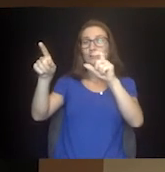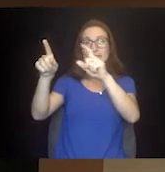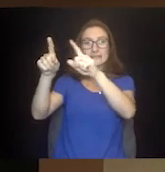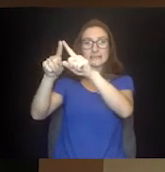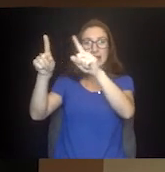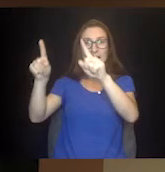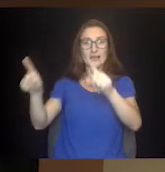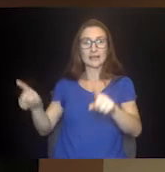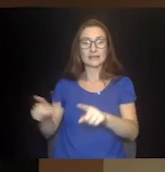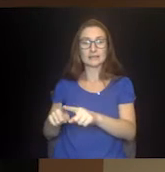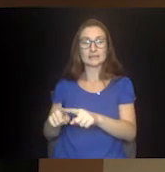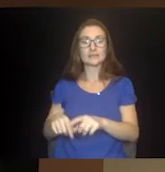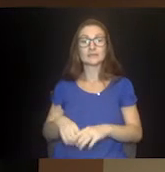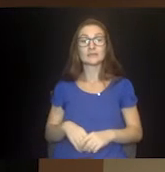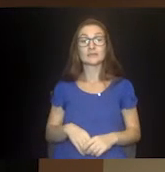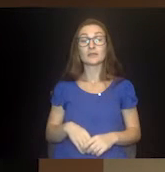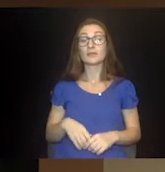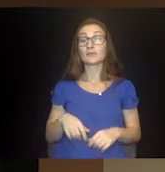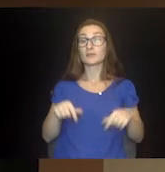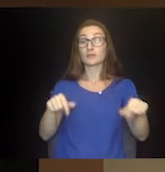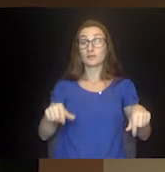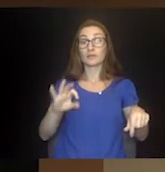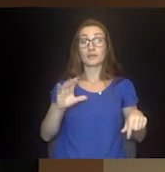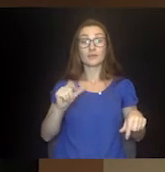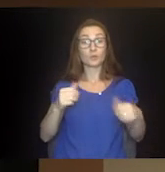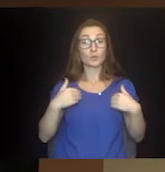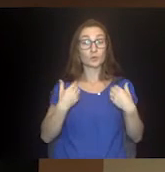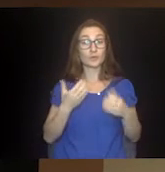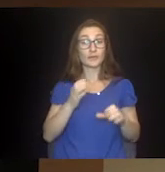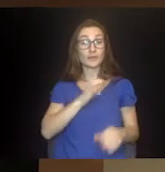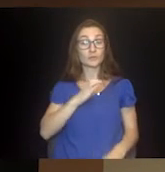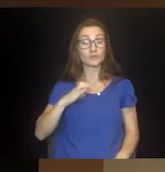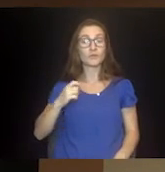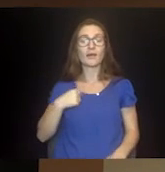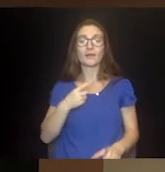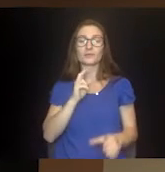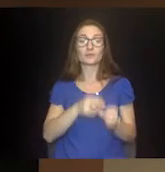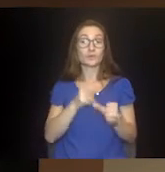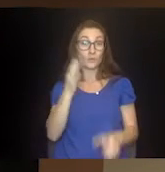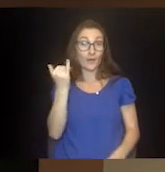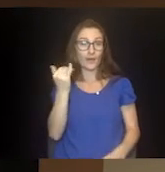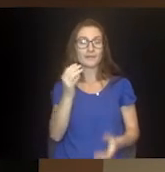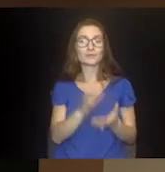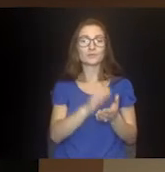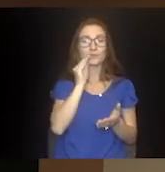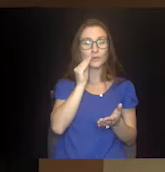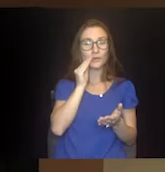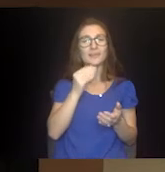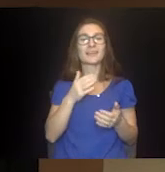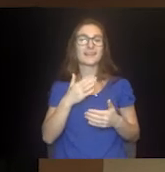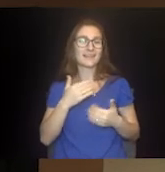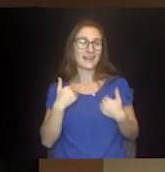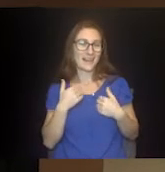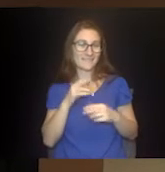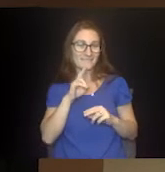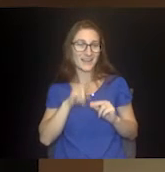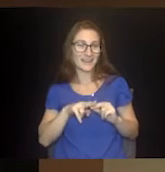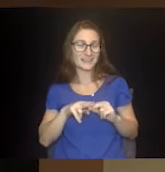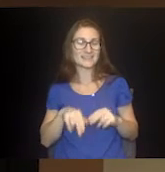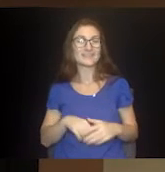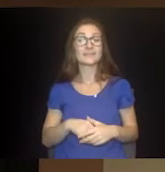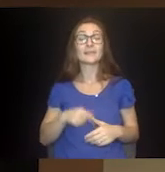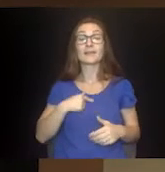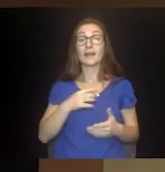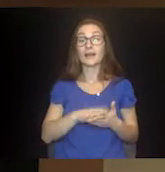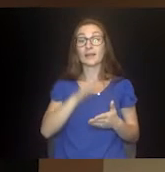are signs. I joined the Florida Youth Council to learn and have fun. I want to learn to